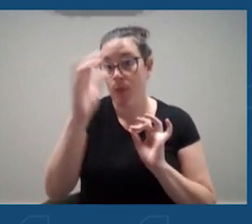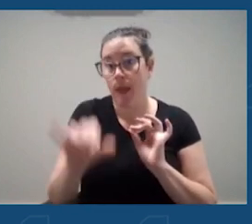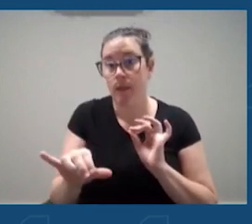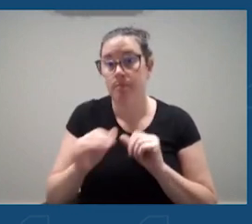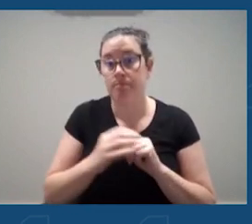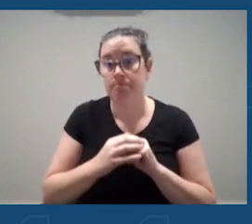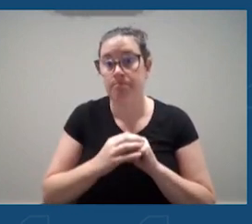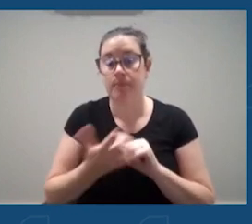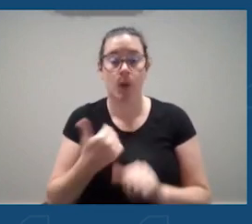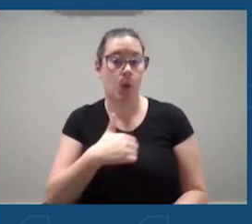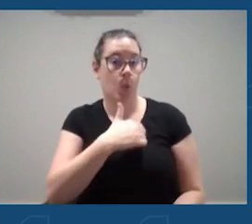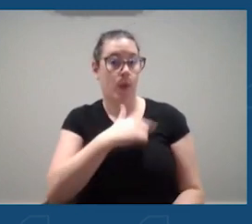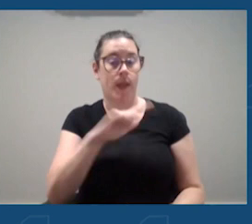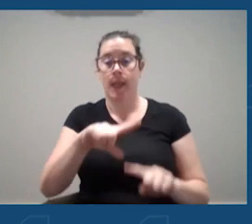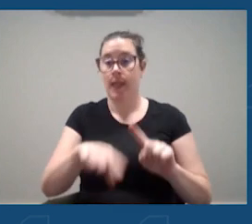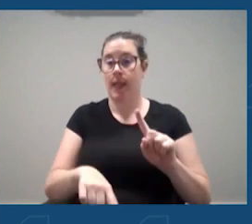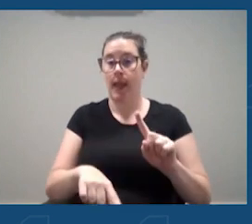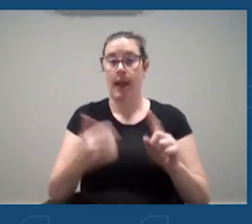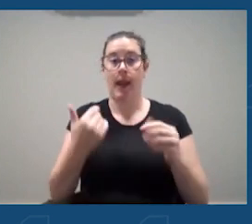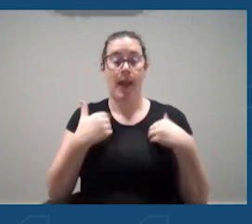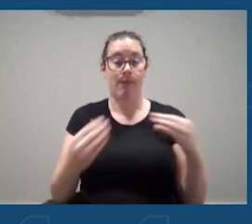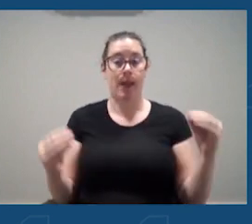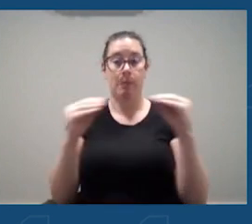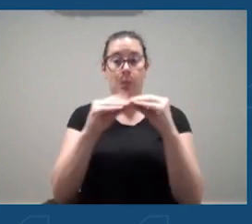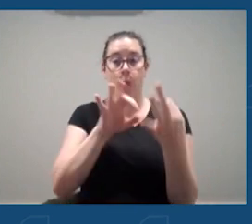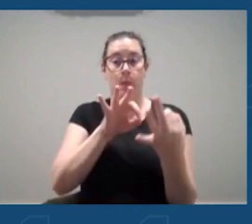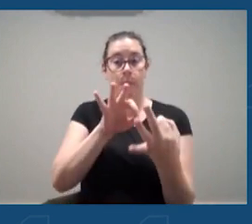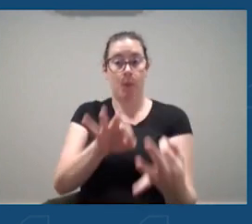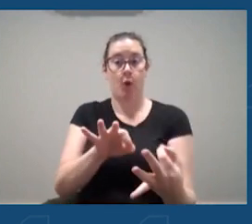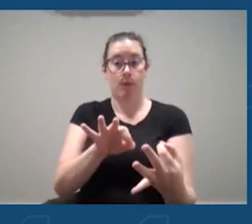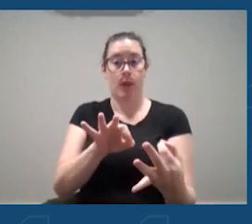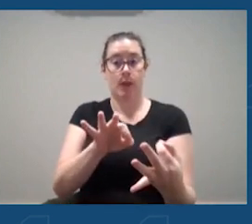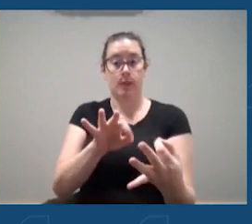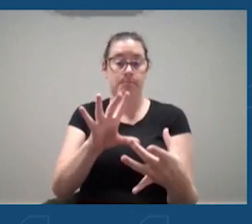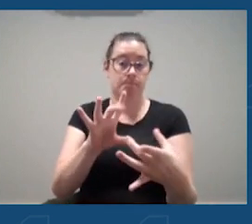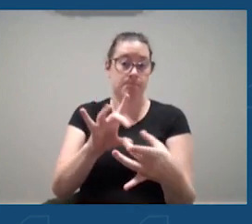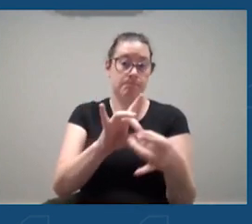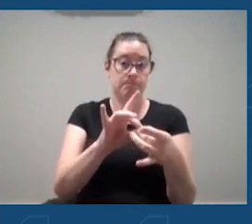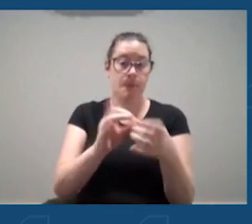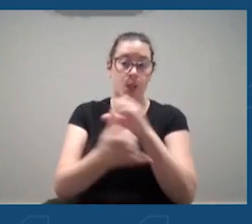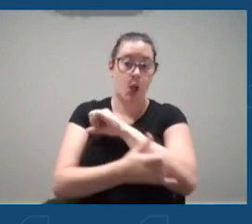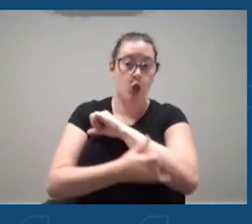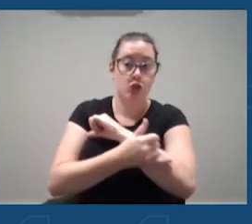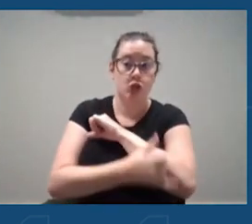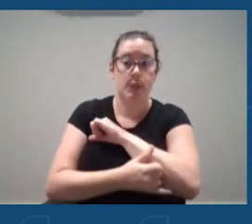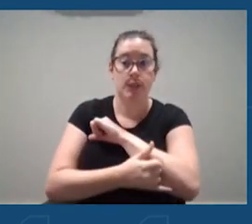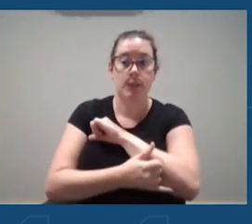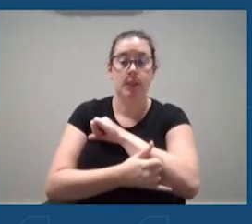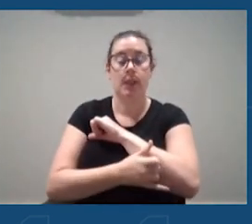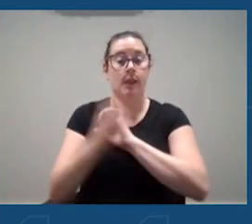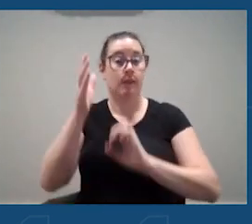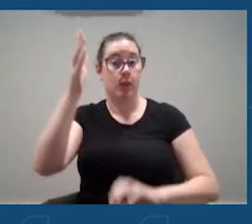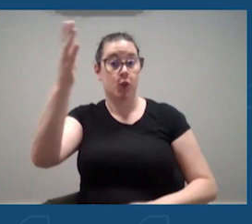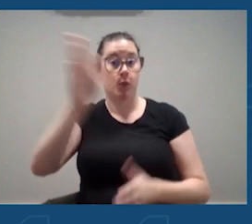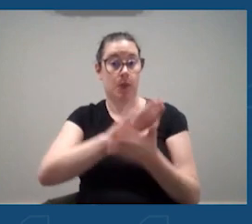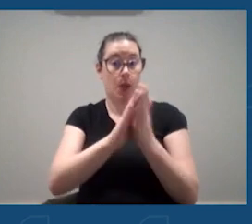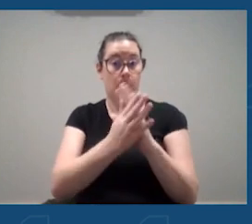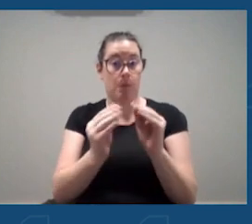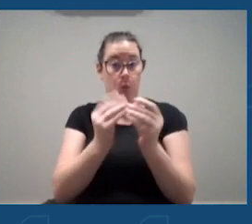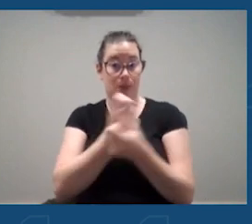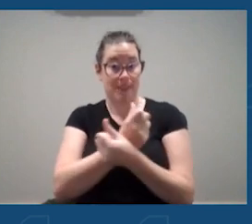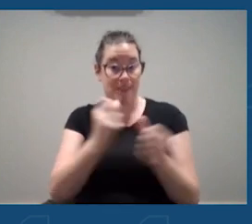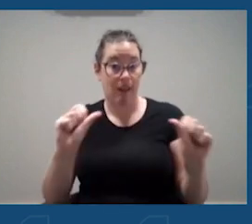We cannot create a more perfect union. We cannot make the future safer for our children and